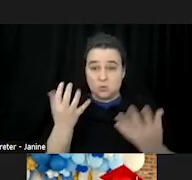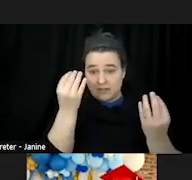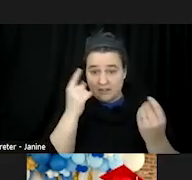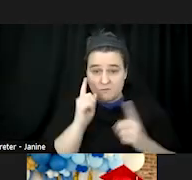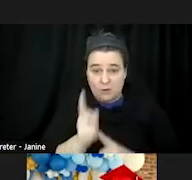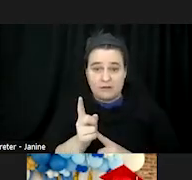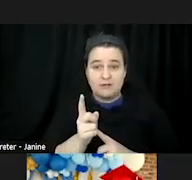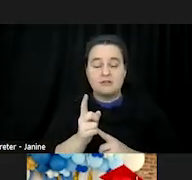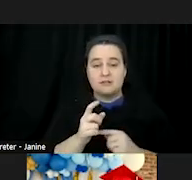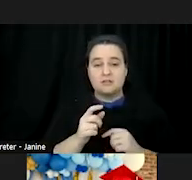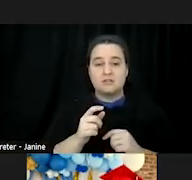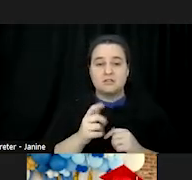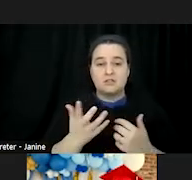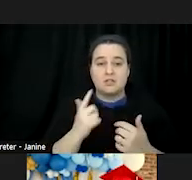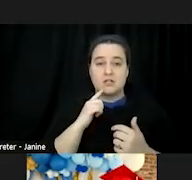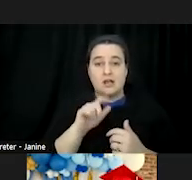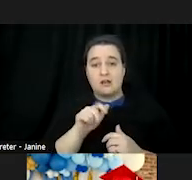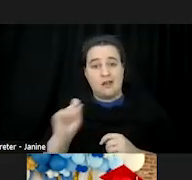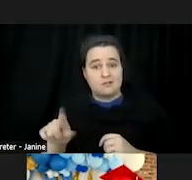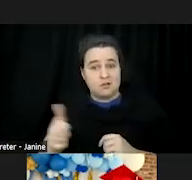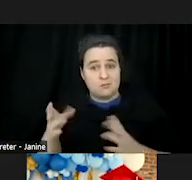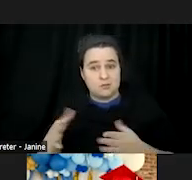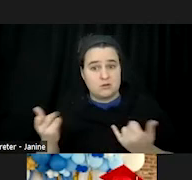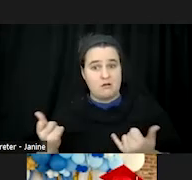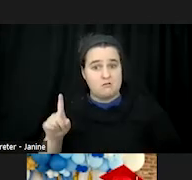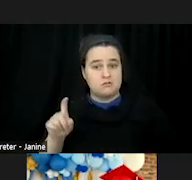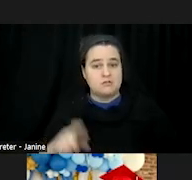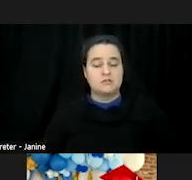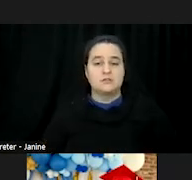minute or and go to me? You want me to go to somebody else?